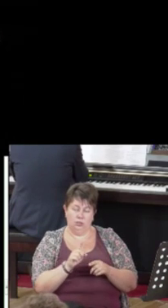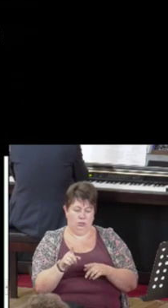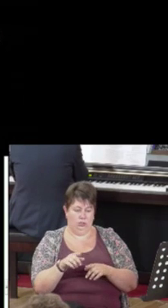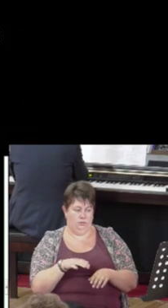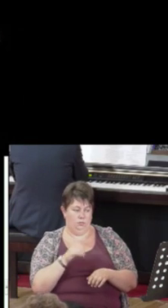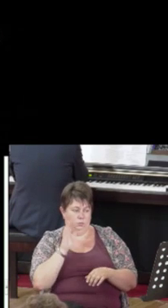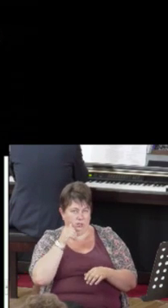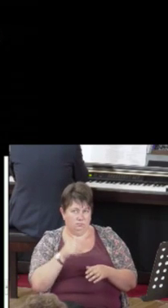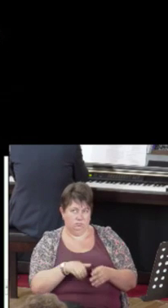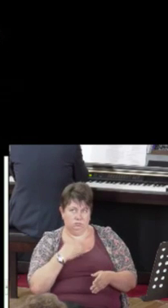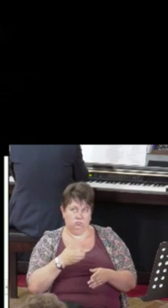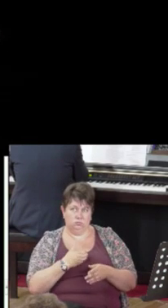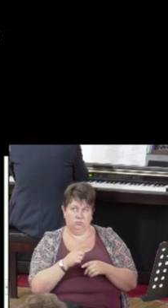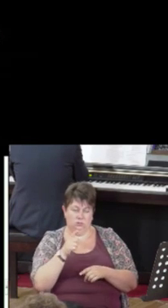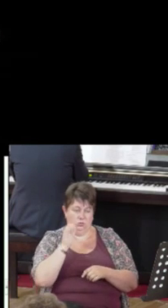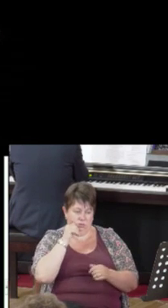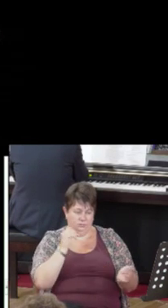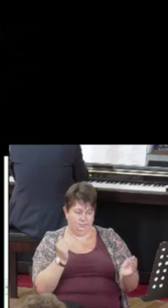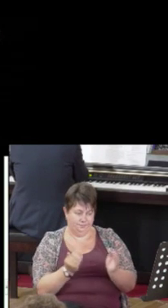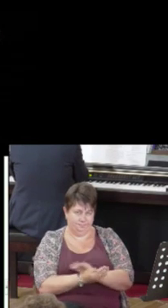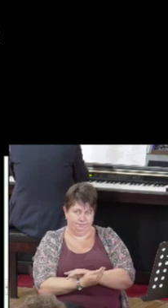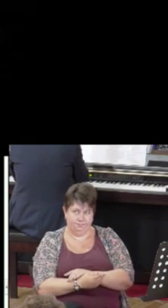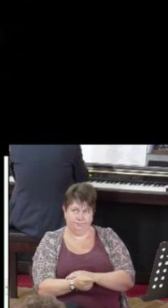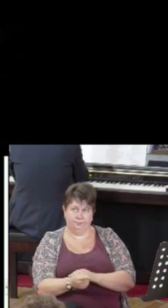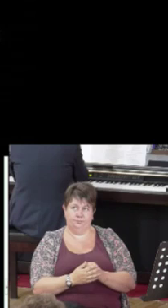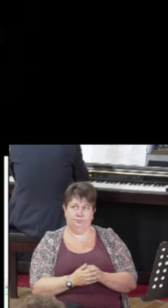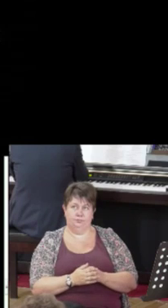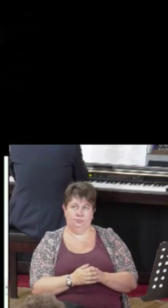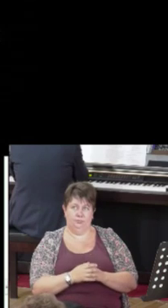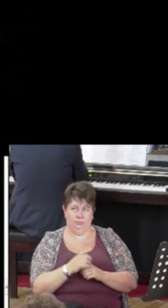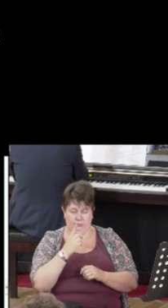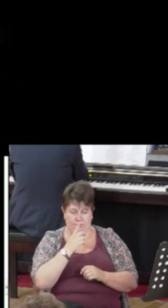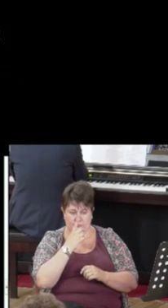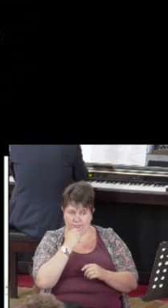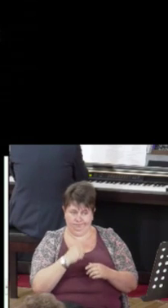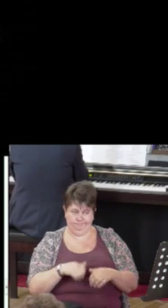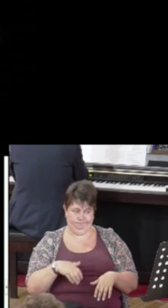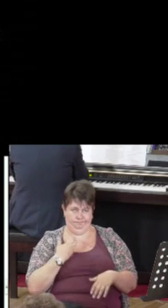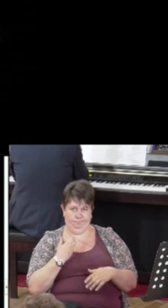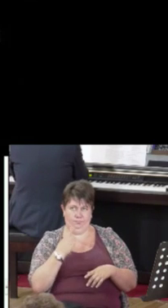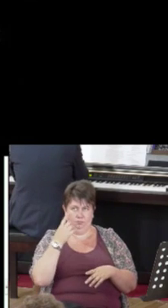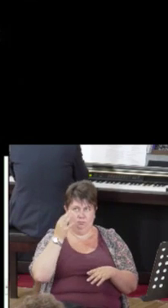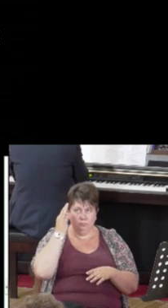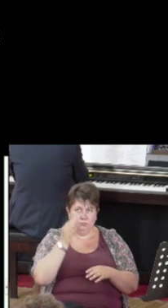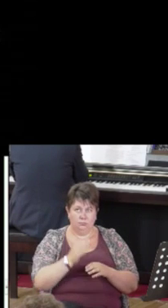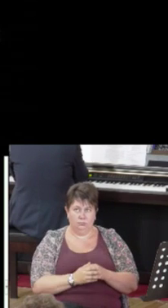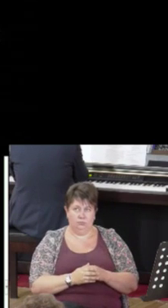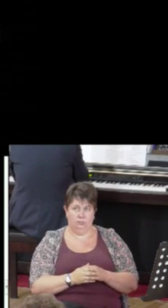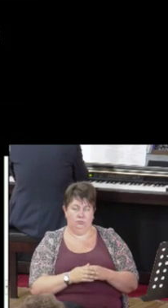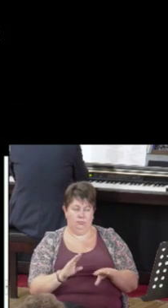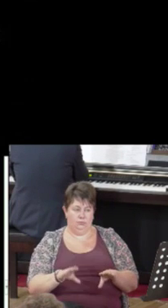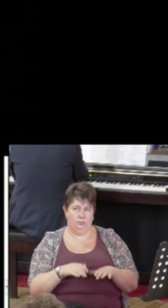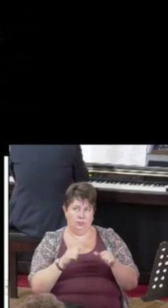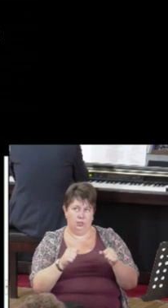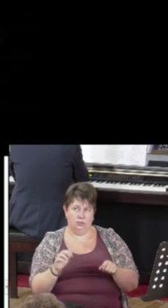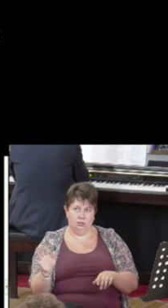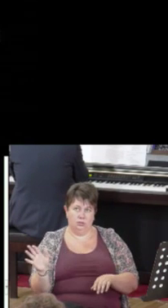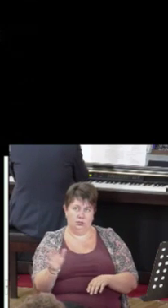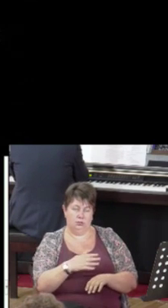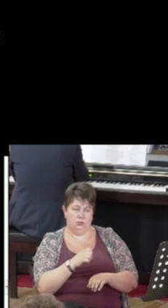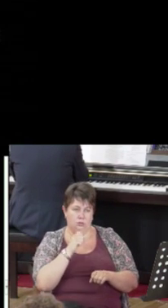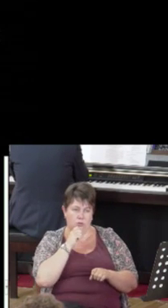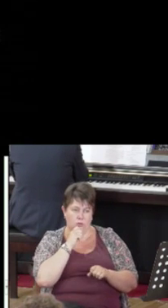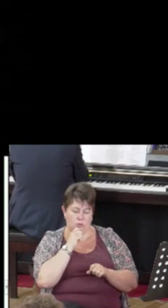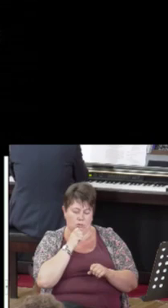you be destroyed in your way, for his wrath can flare up in a moment. Blessed are all who